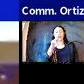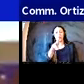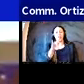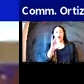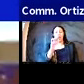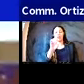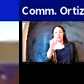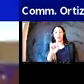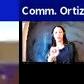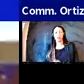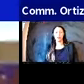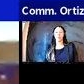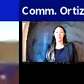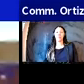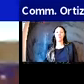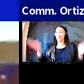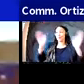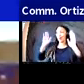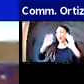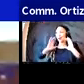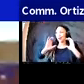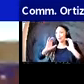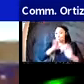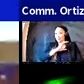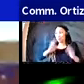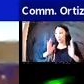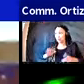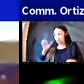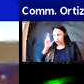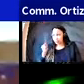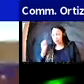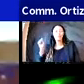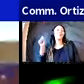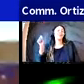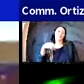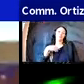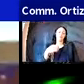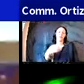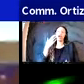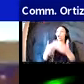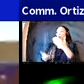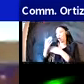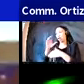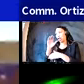Christopher Cazes. Hello, commissioners. Can you hear me? Yes, thank you. Hi, good morning. My name is Christopher Cazes, and I don't want to take up much more of your